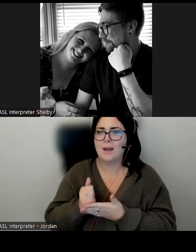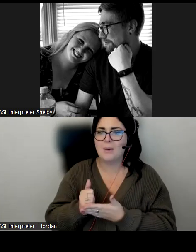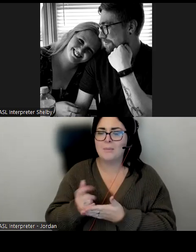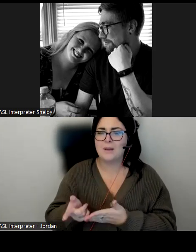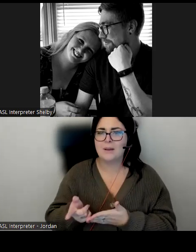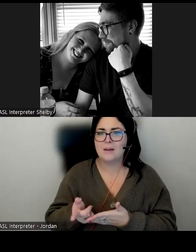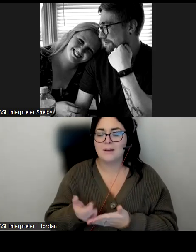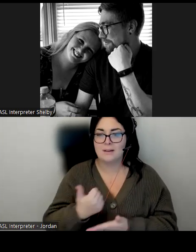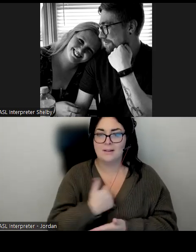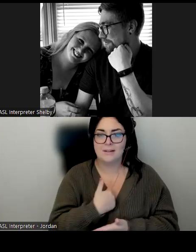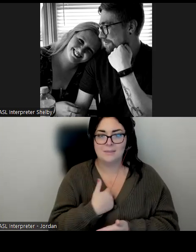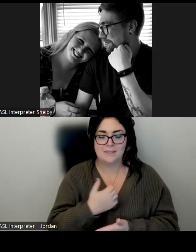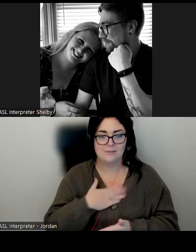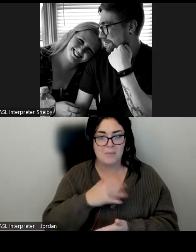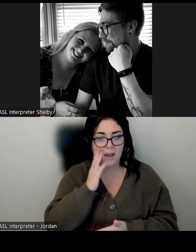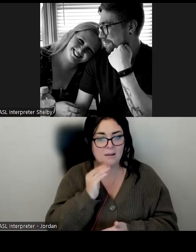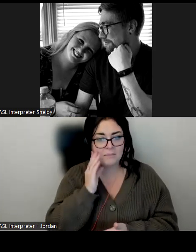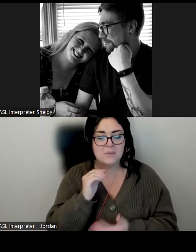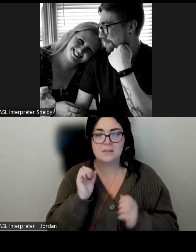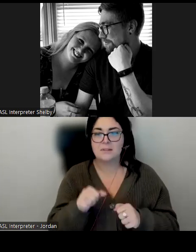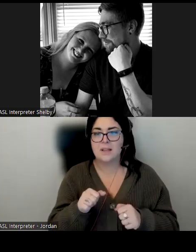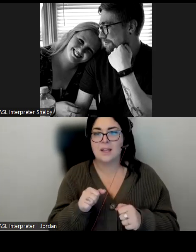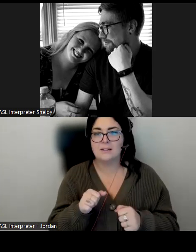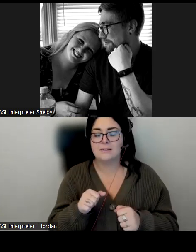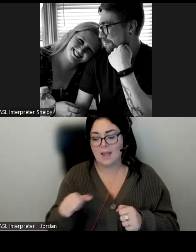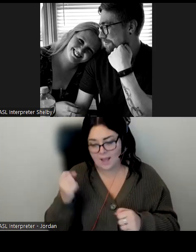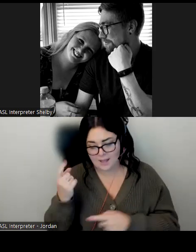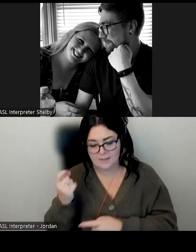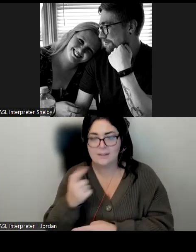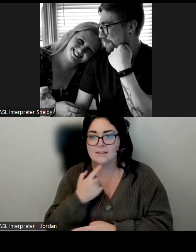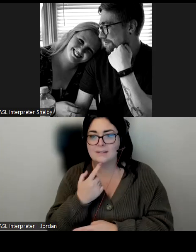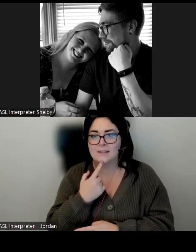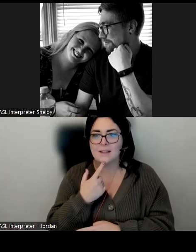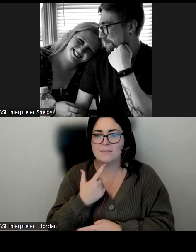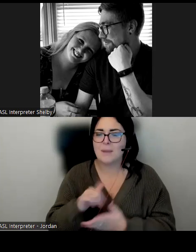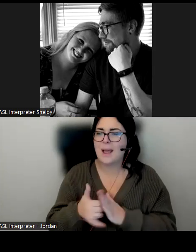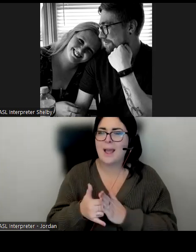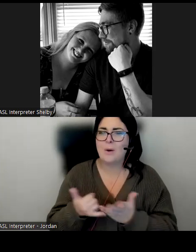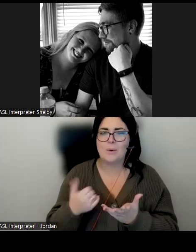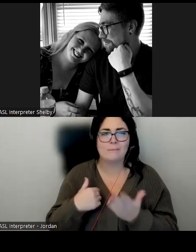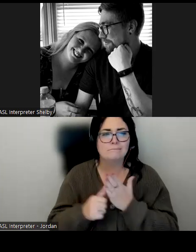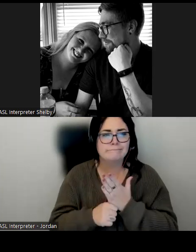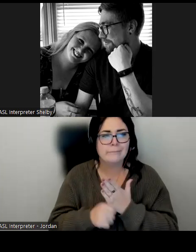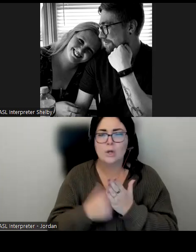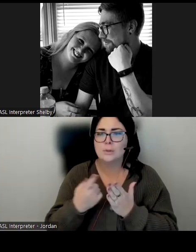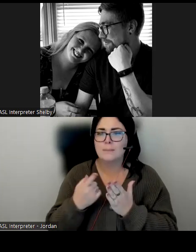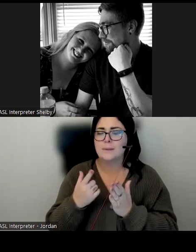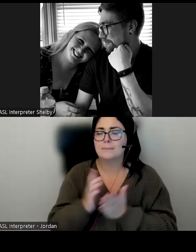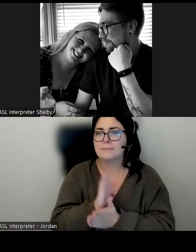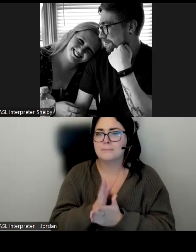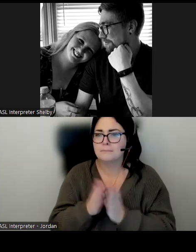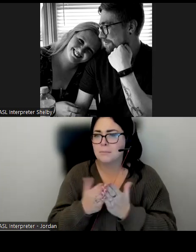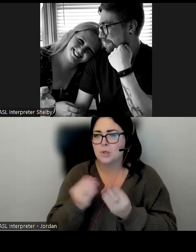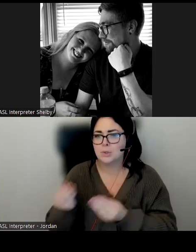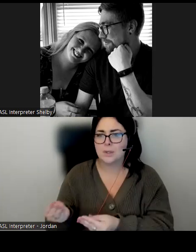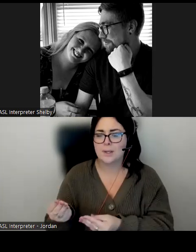go through it from experience and I know what they're saying, but I would like to have some pamphlets or something. And Sandra,